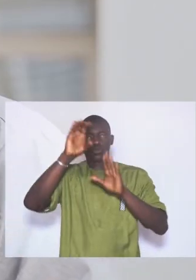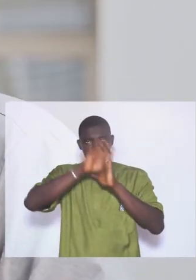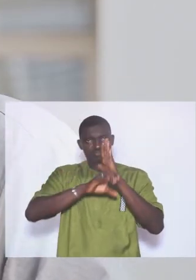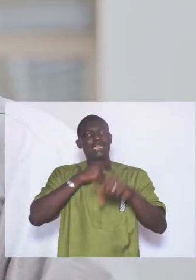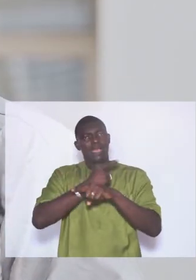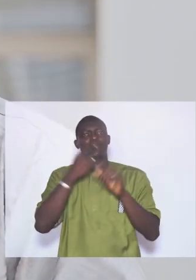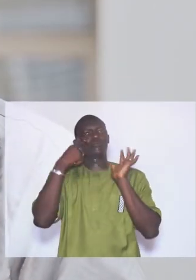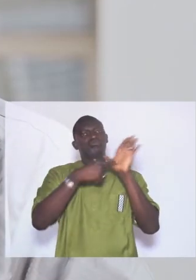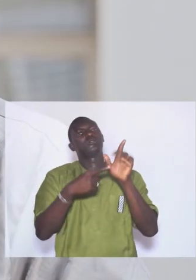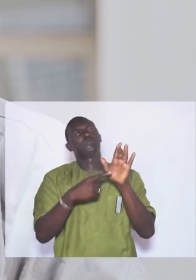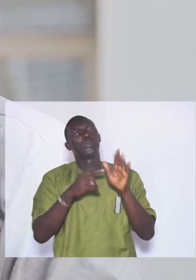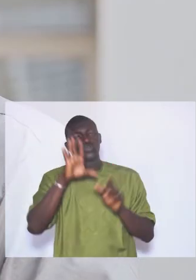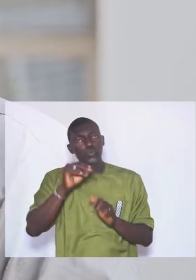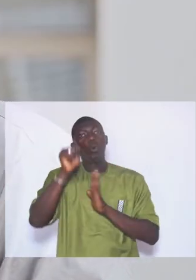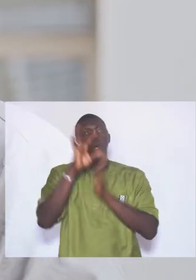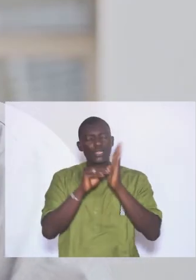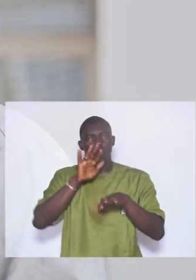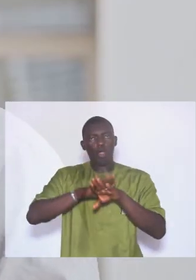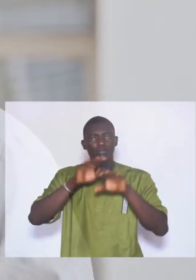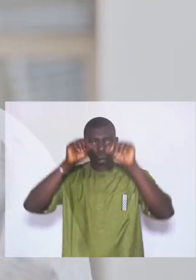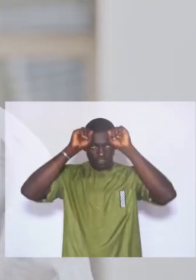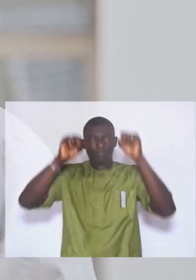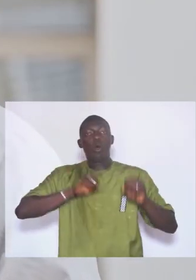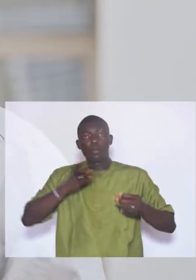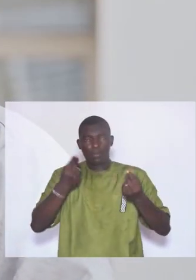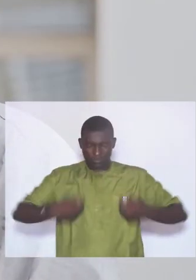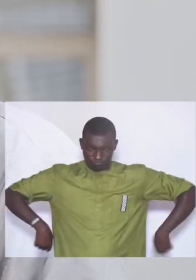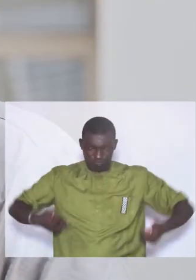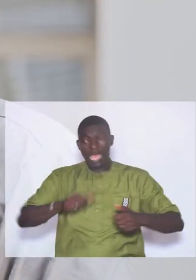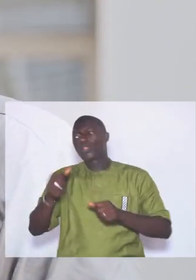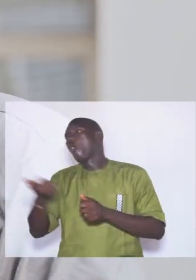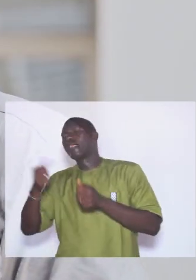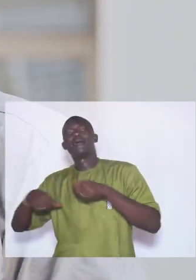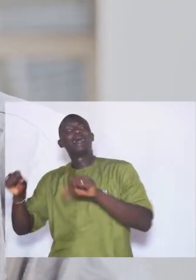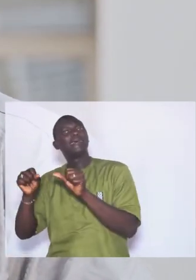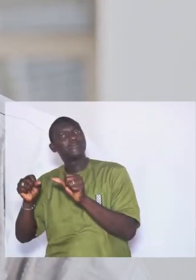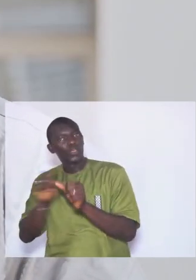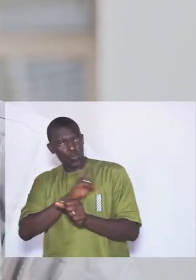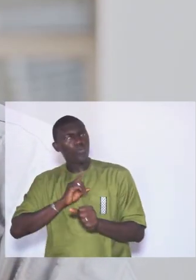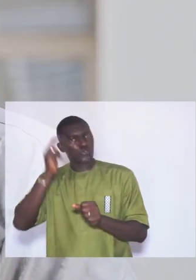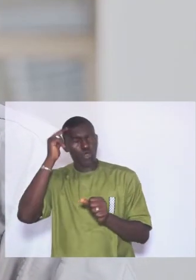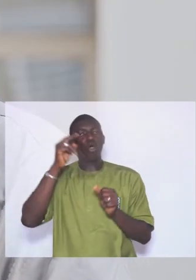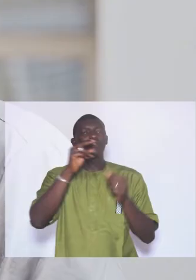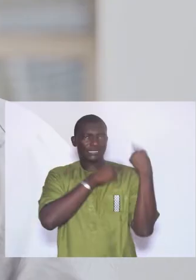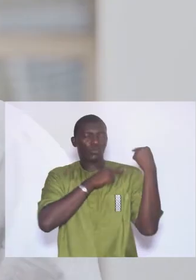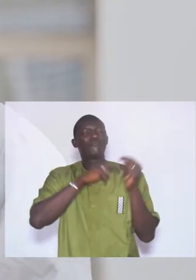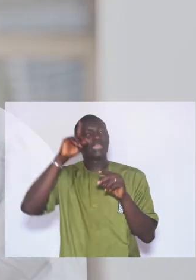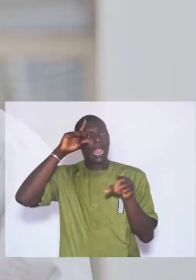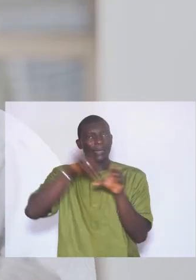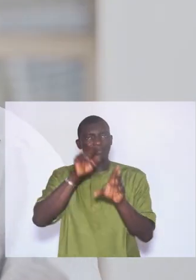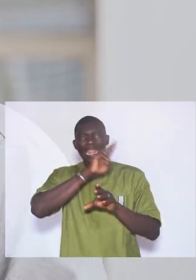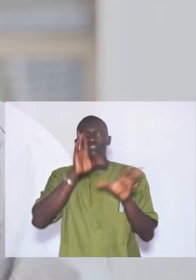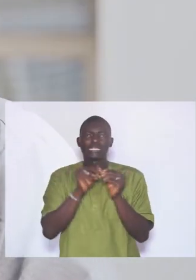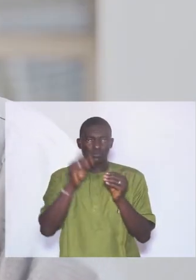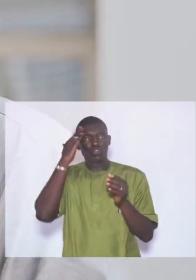Constitution to carry out audits on public finances and other areas. Now, the responsibility of the Parliament really is